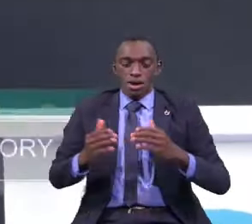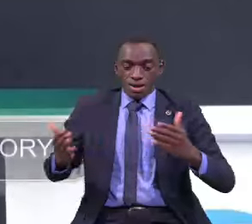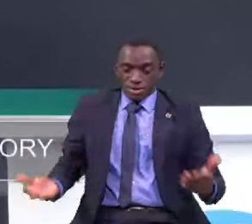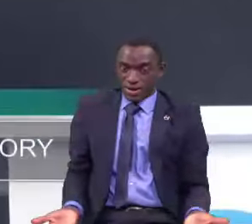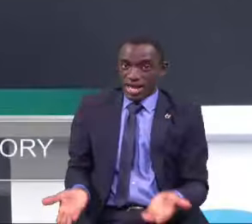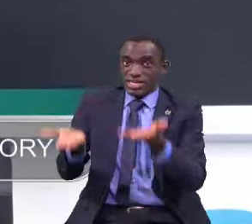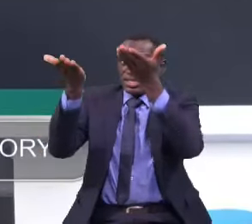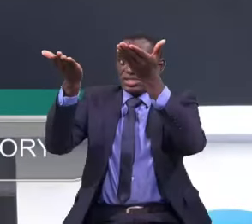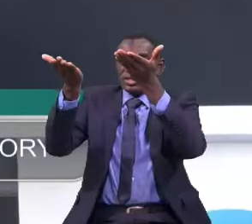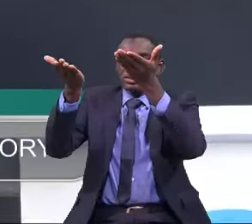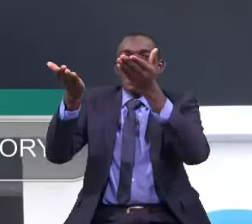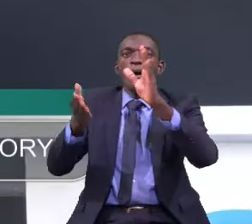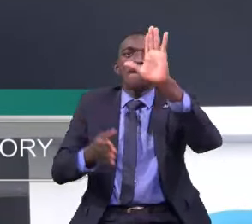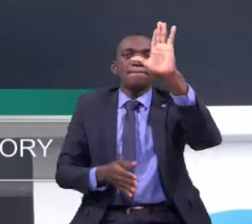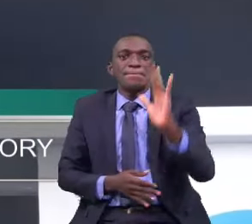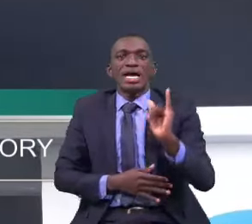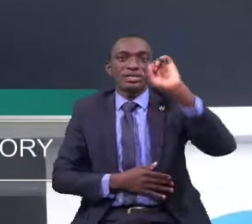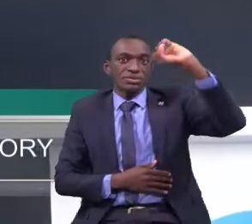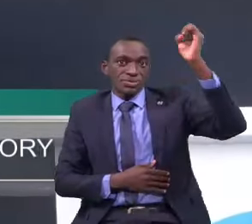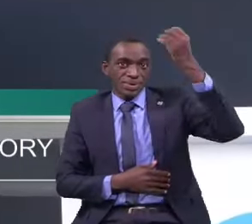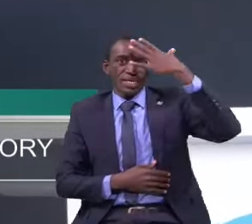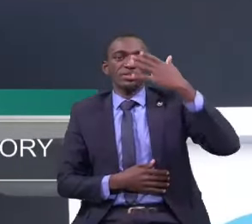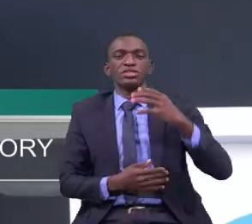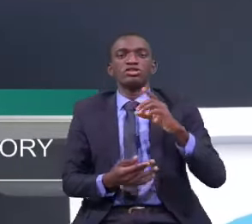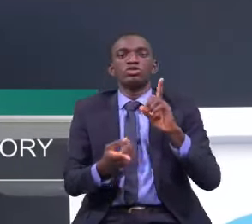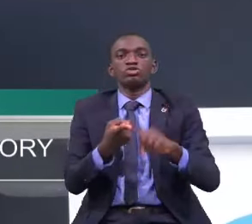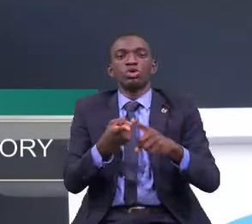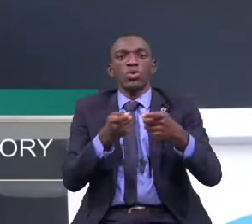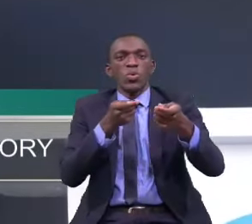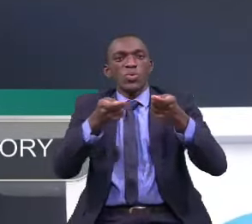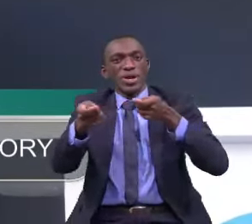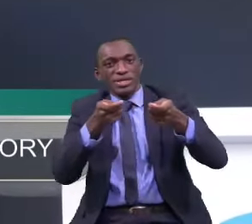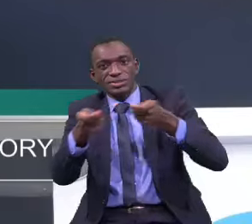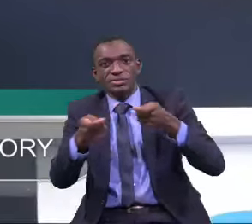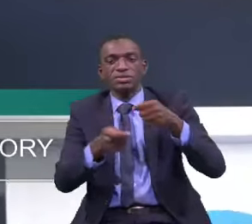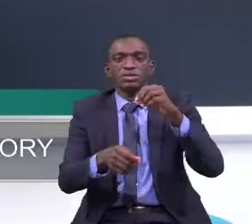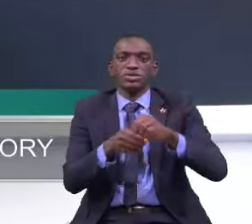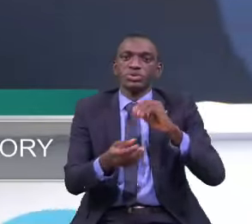Rising by grace to reigning in glory.